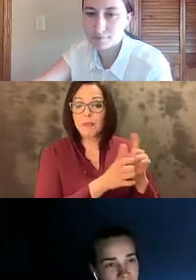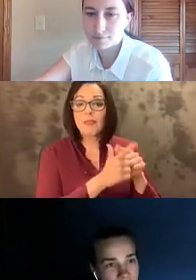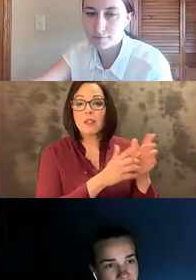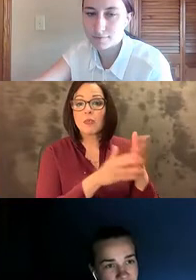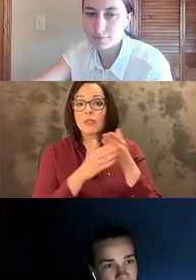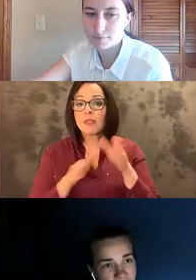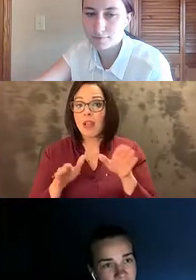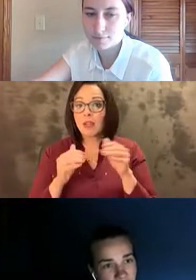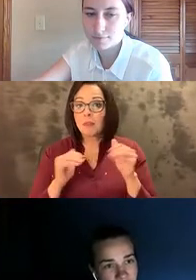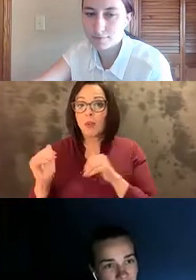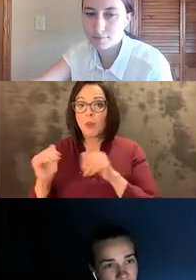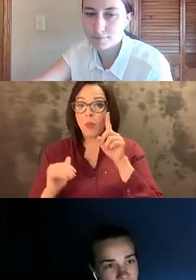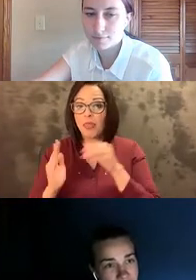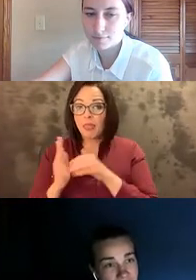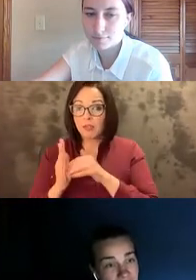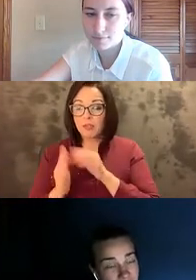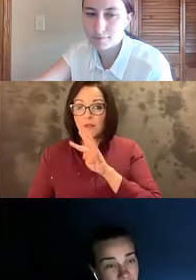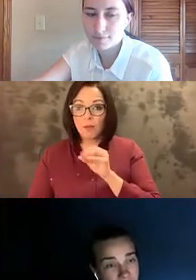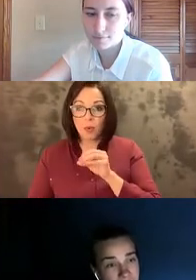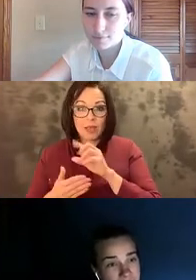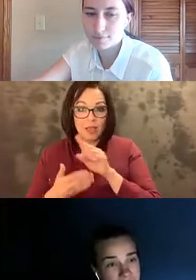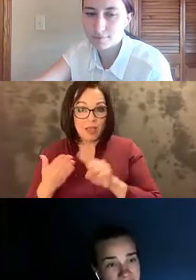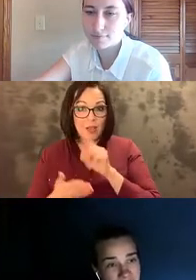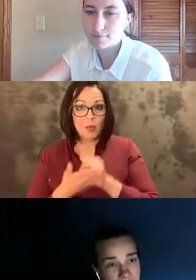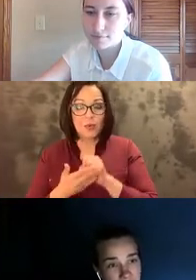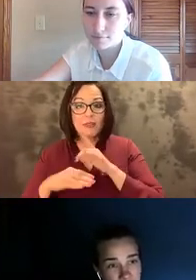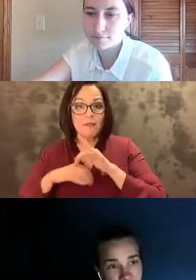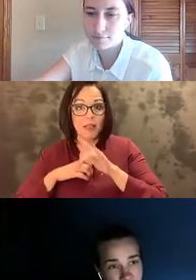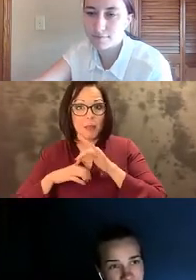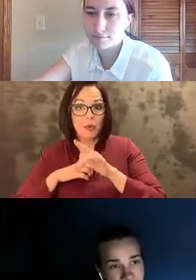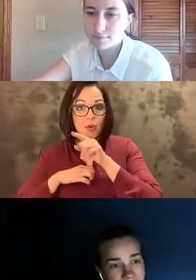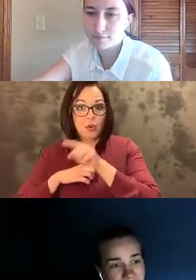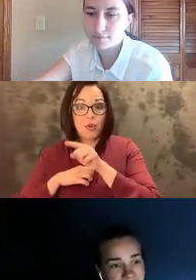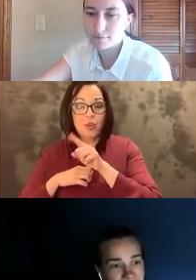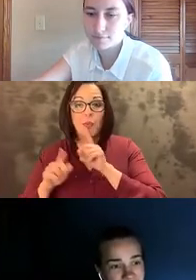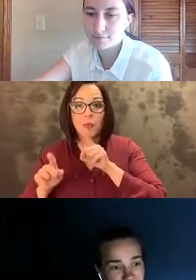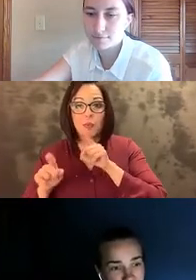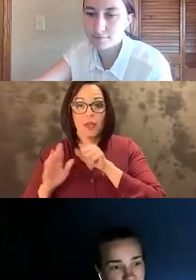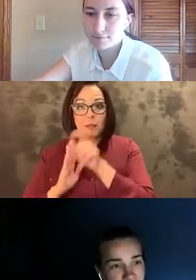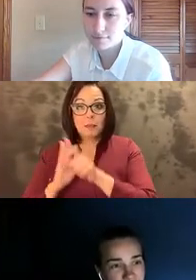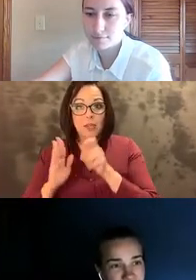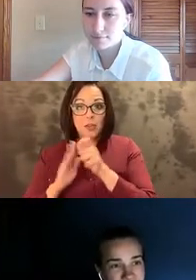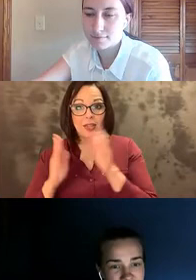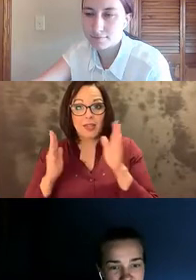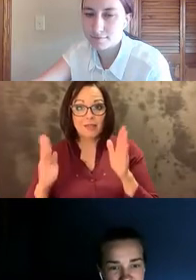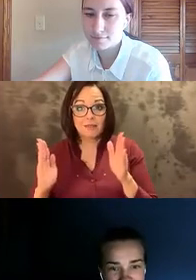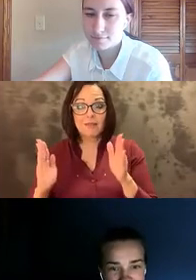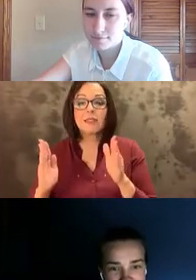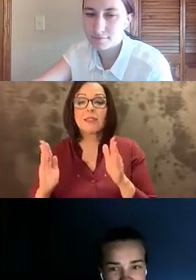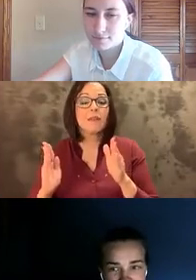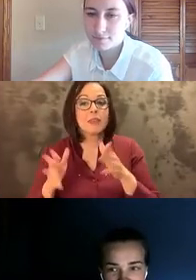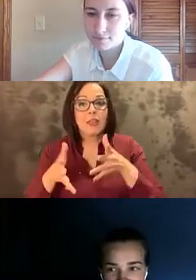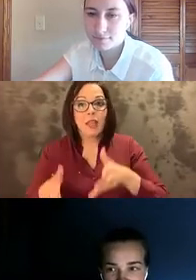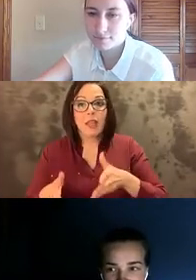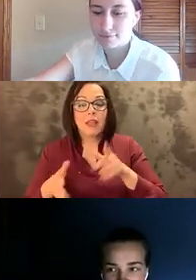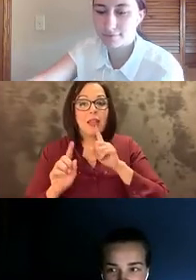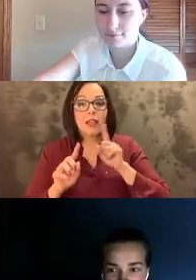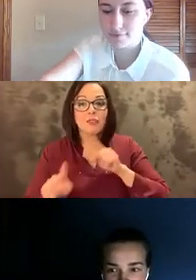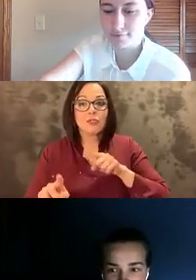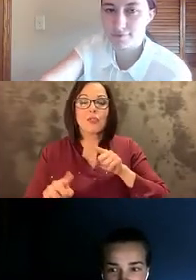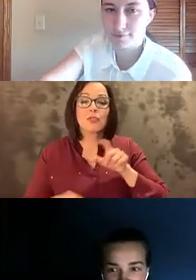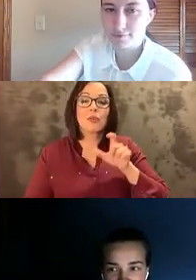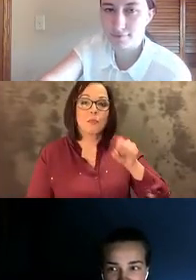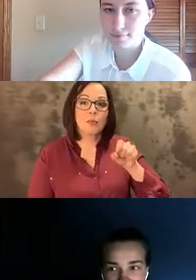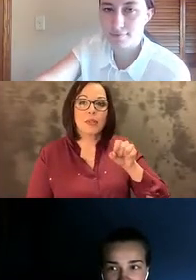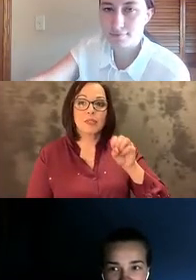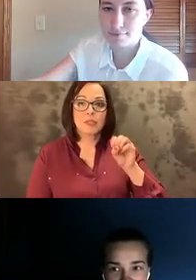the 1,040 hours available in the reporting period to give you 0.06.